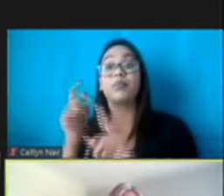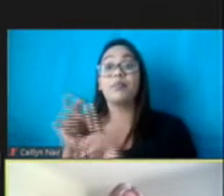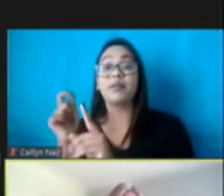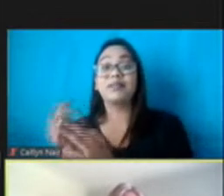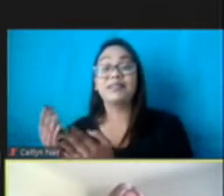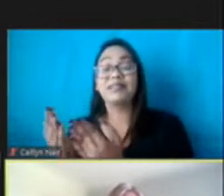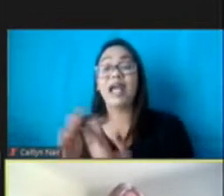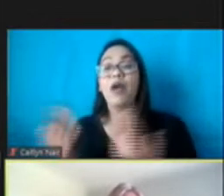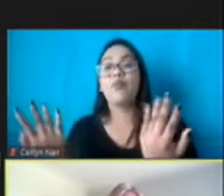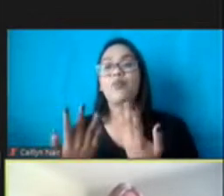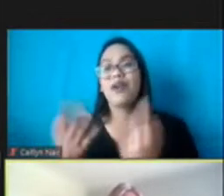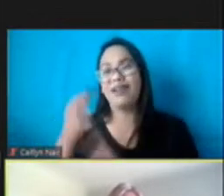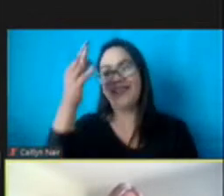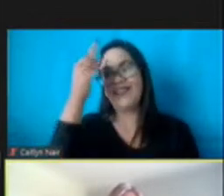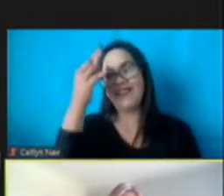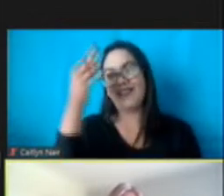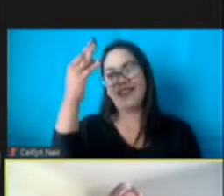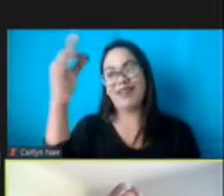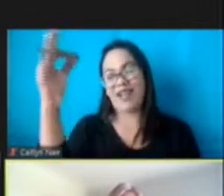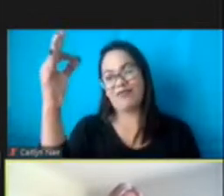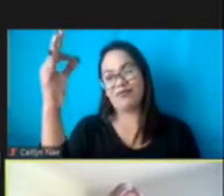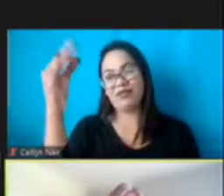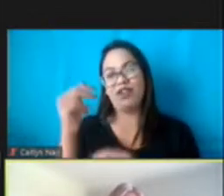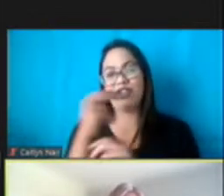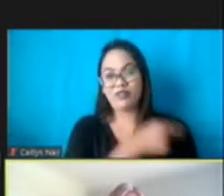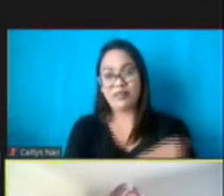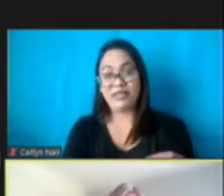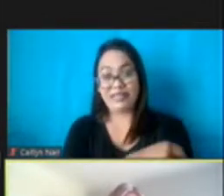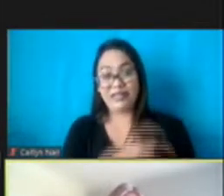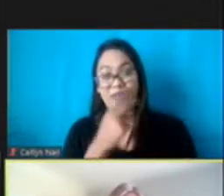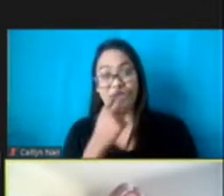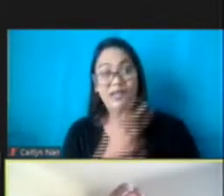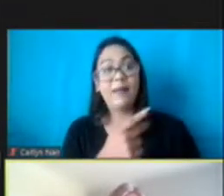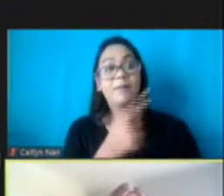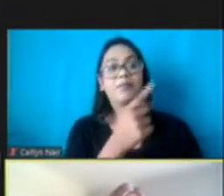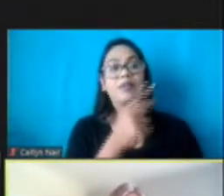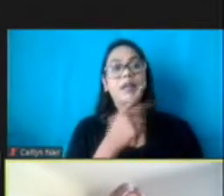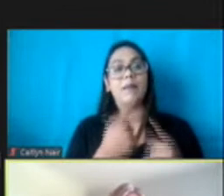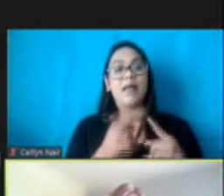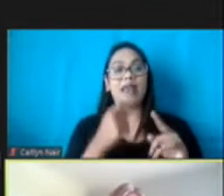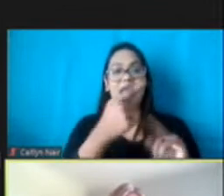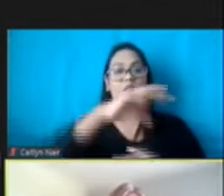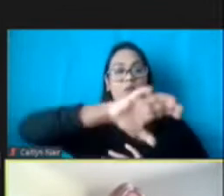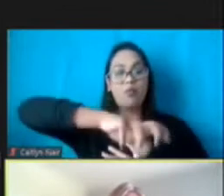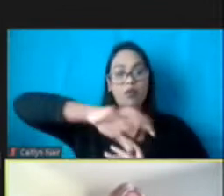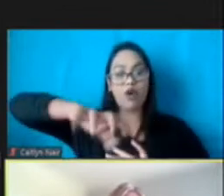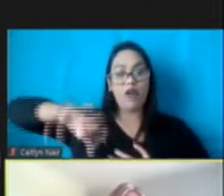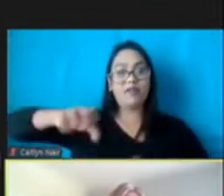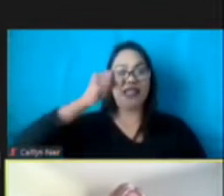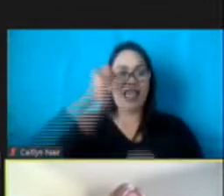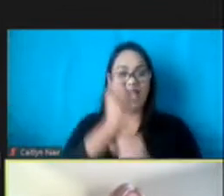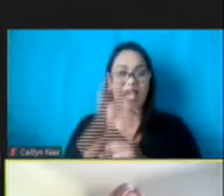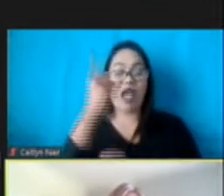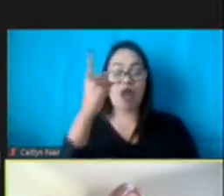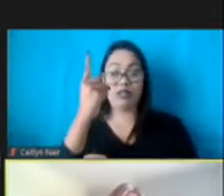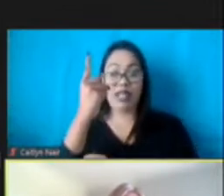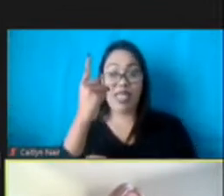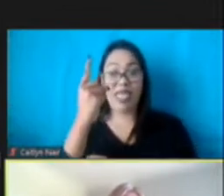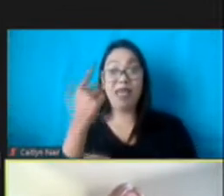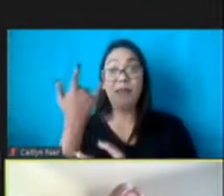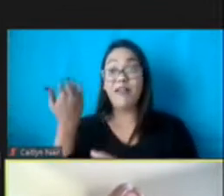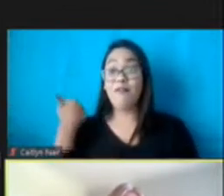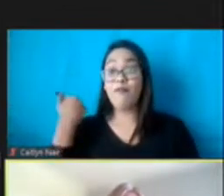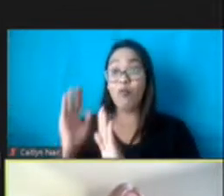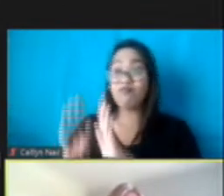just looking at each of the provinces, I think we really are seeing rapid increases, very similar to what we'd seen in Gauteng, in all of the other provinces,